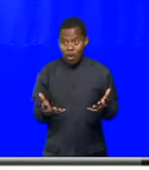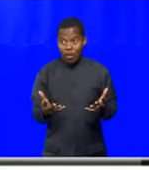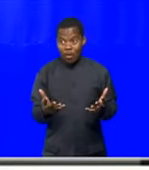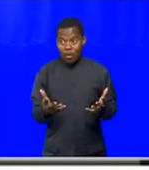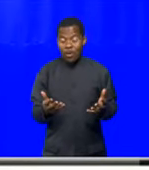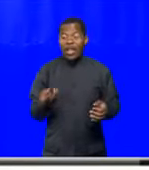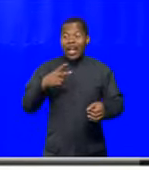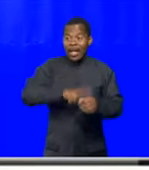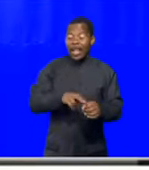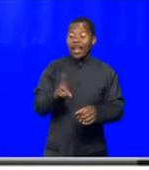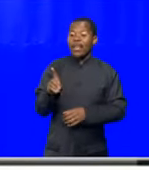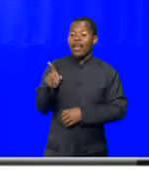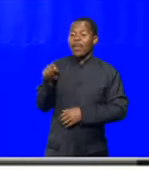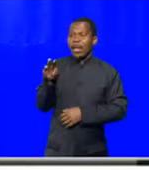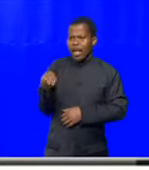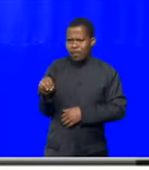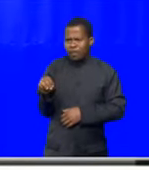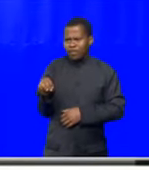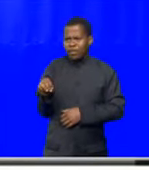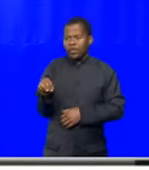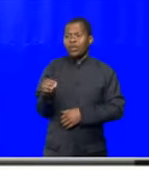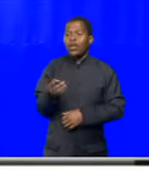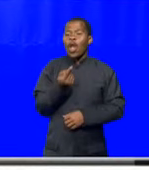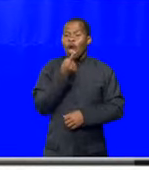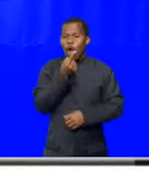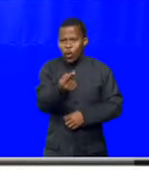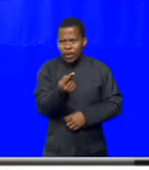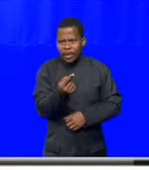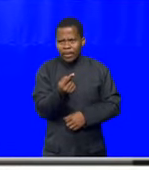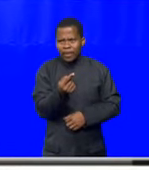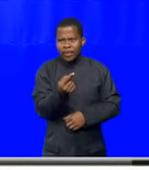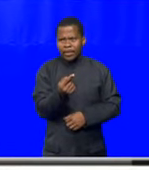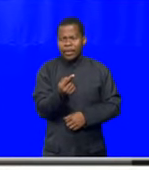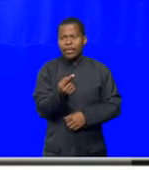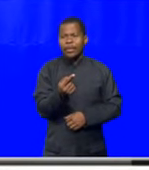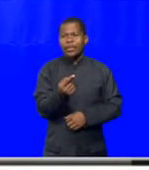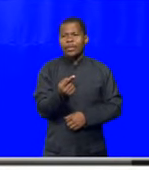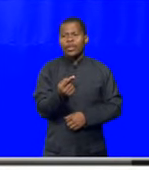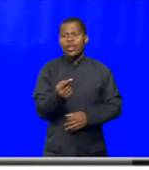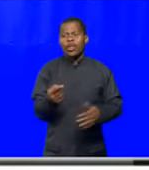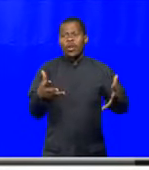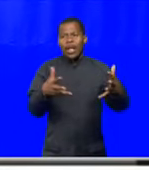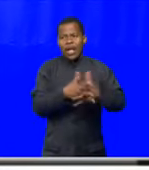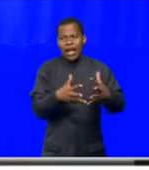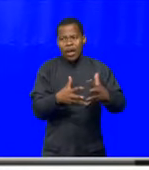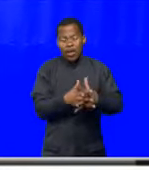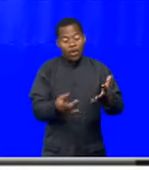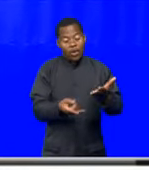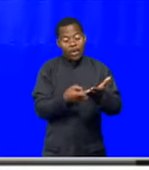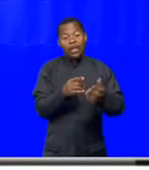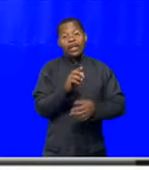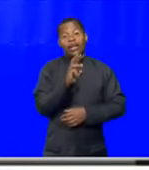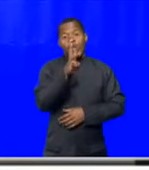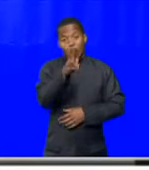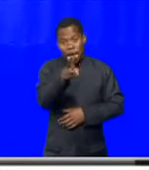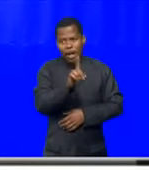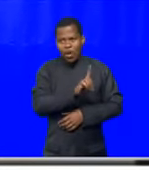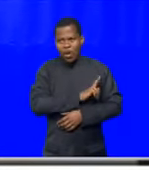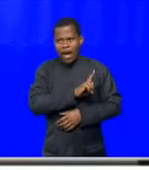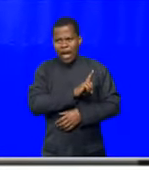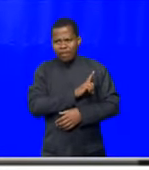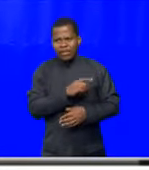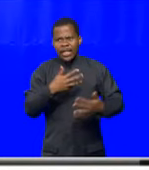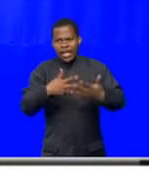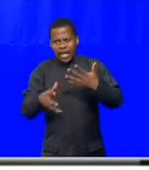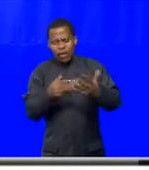The Deputy Prime Minister Themba Masuku further says the high-level meeting aims to provide opportunities for countries to report on the progress